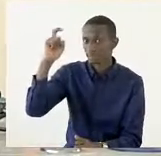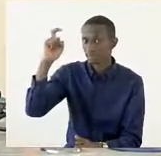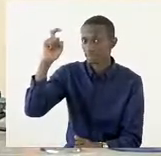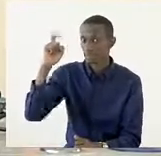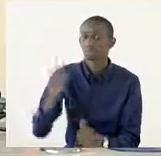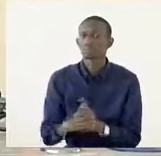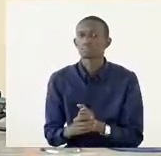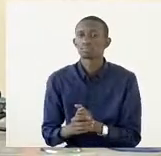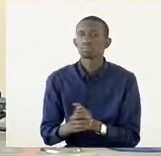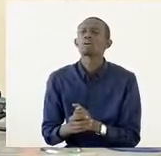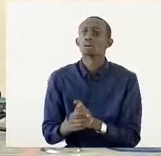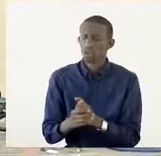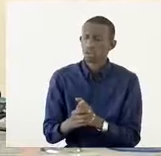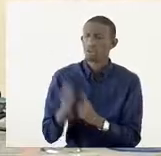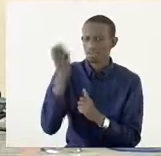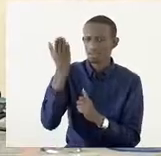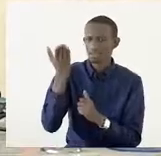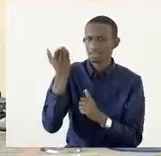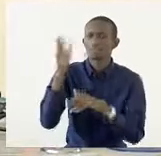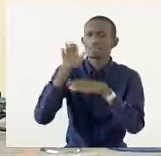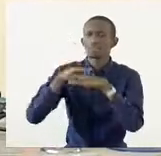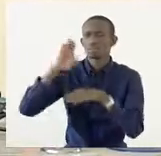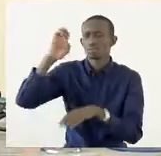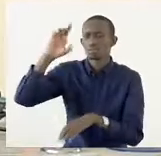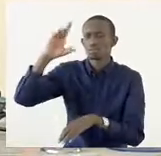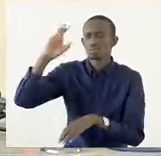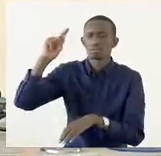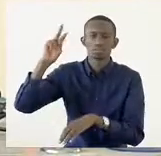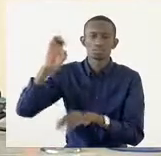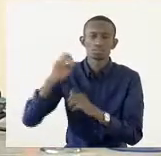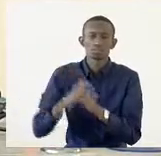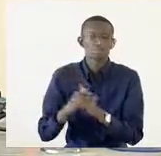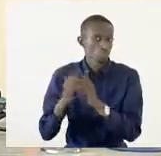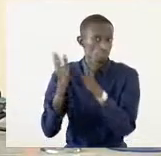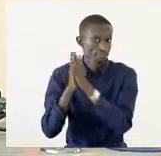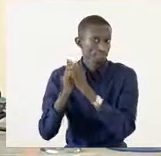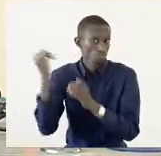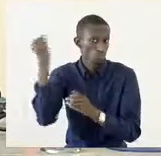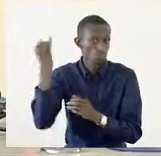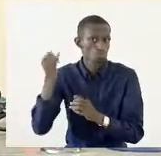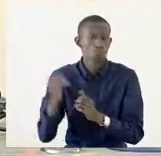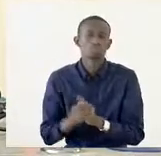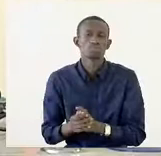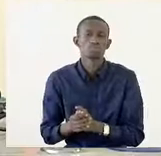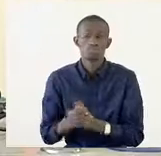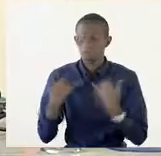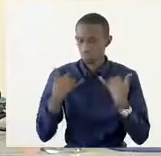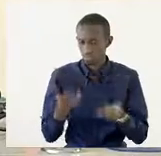it is electron withdrawing, I will emphasize electron withdrawing because that is what we are going to talk